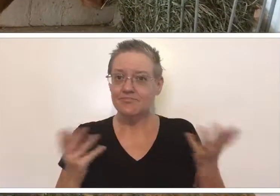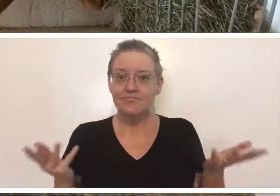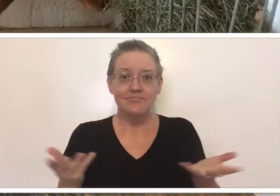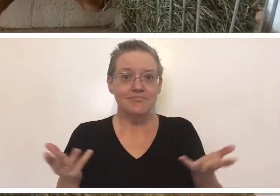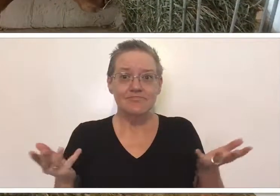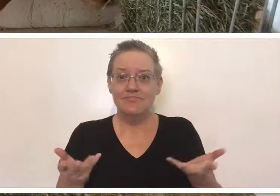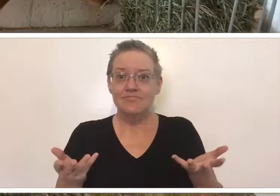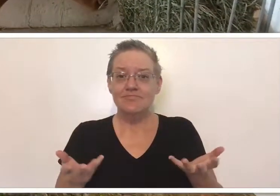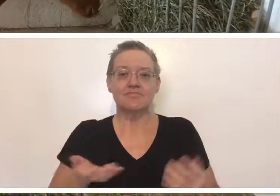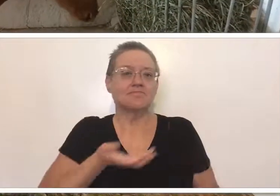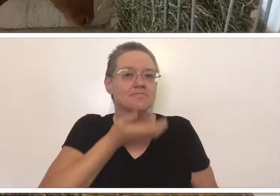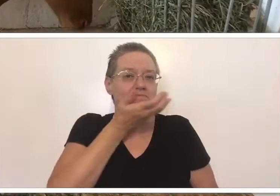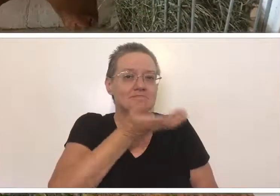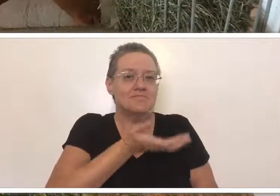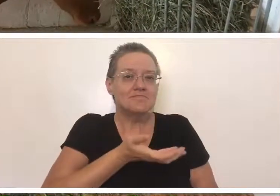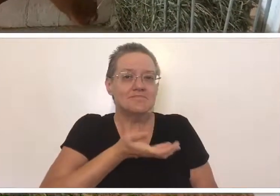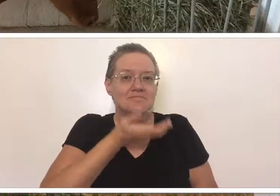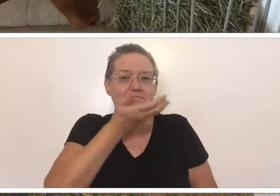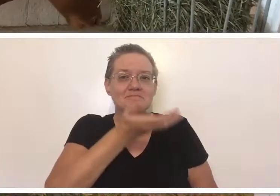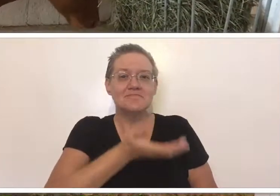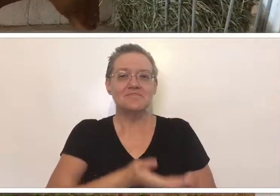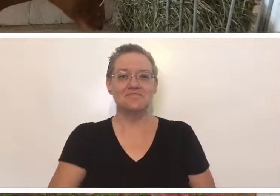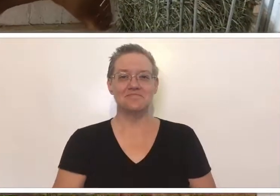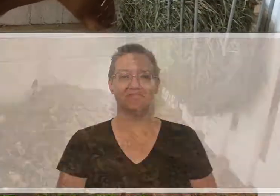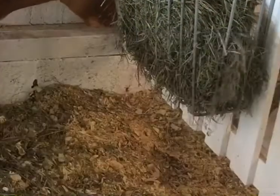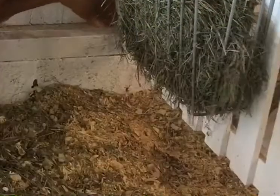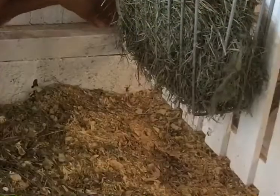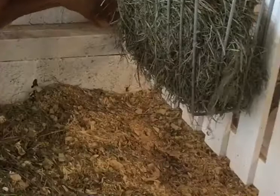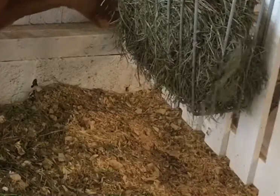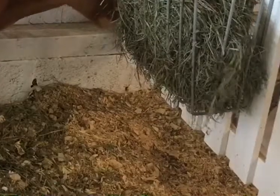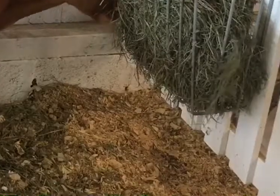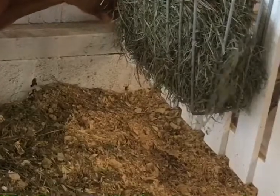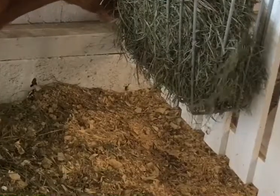Eating. What? Hay.